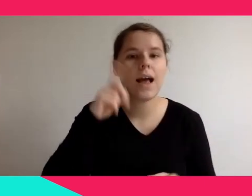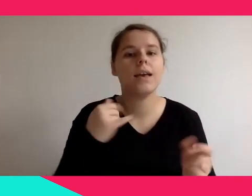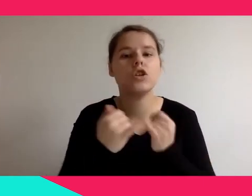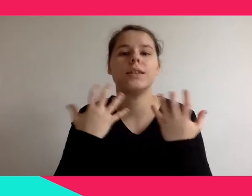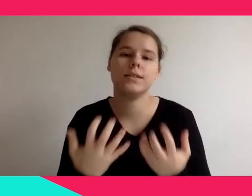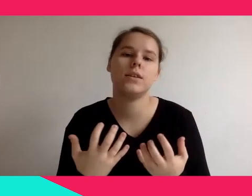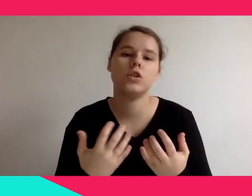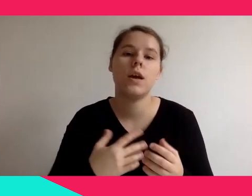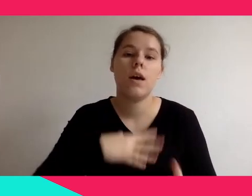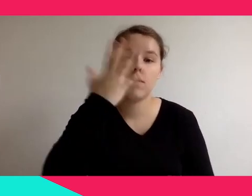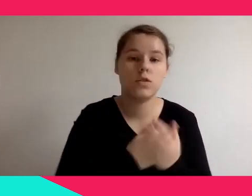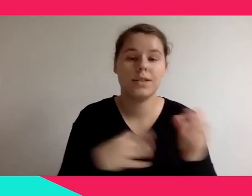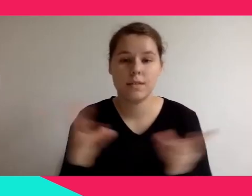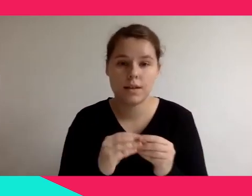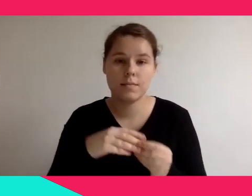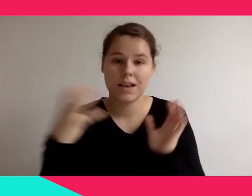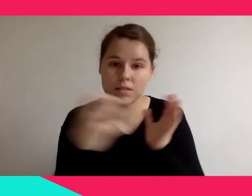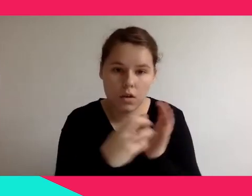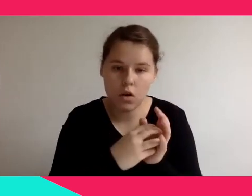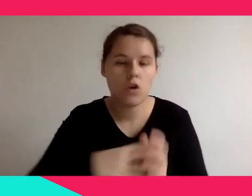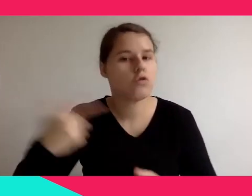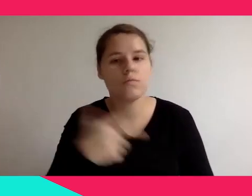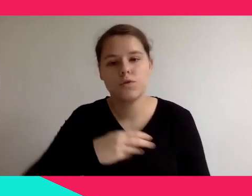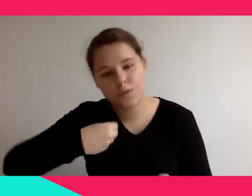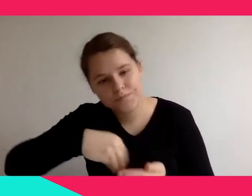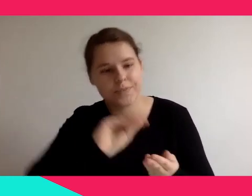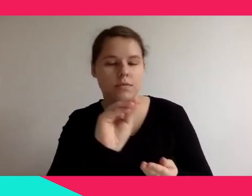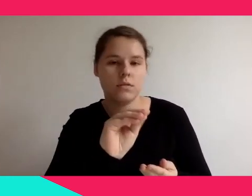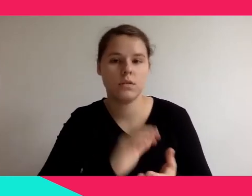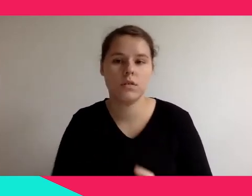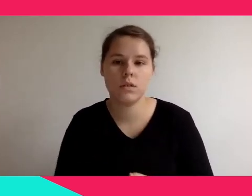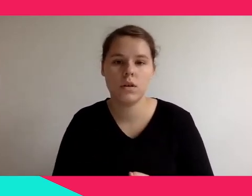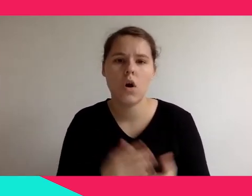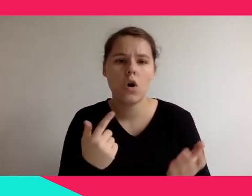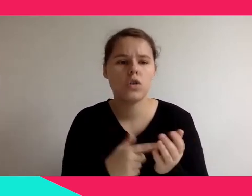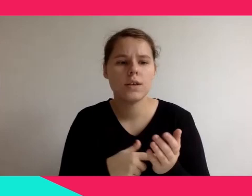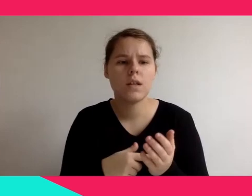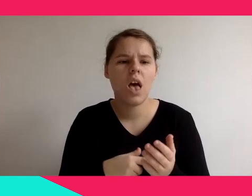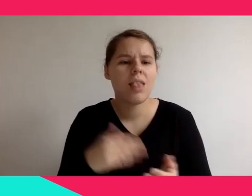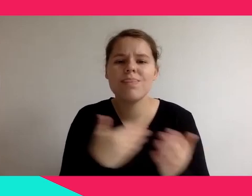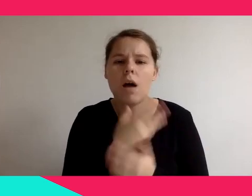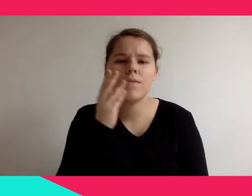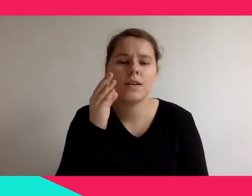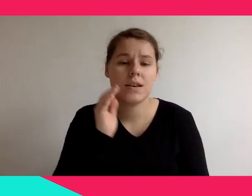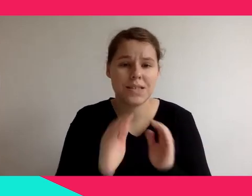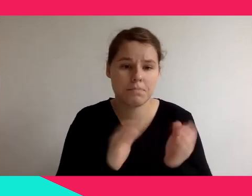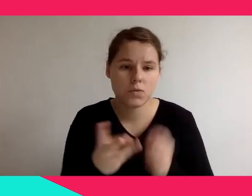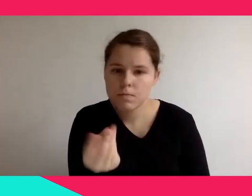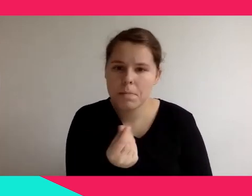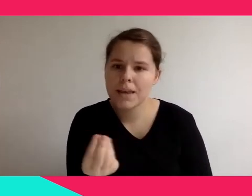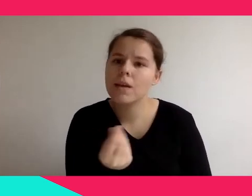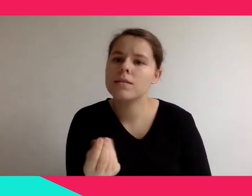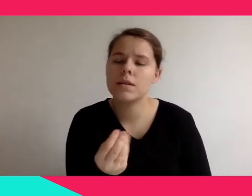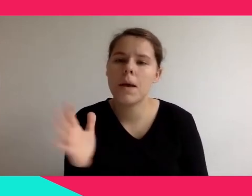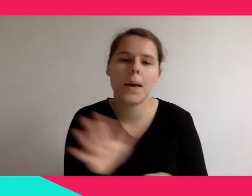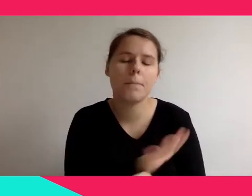instance, Heineken, they could have downloaded images from our website and print them on their beer bottles and sell them.